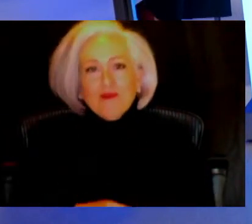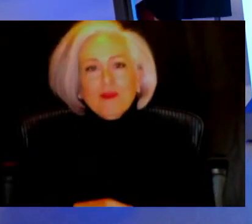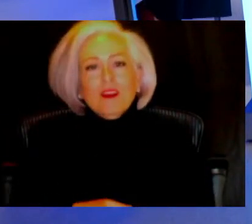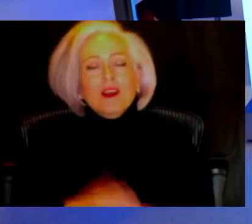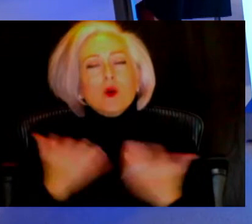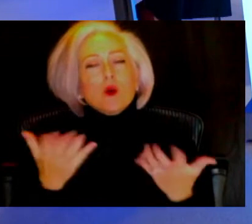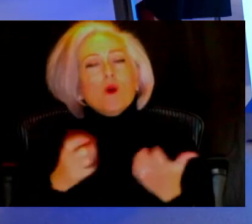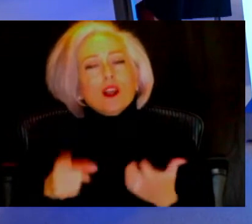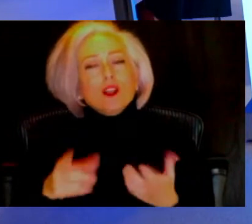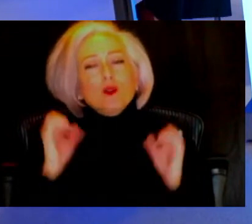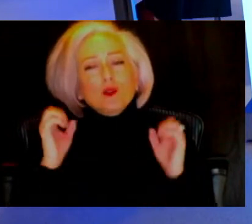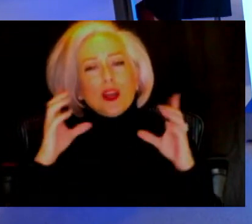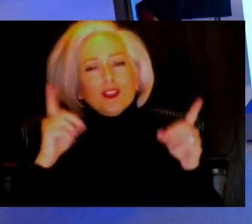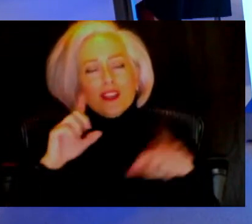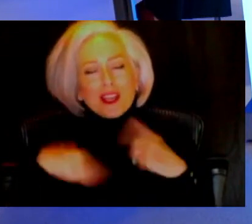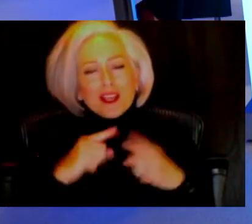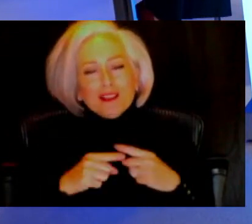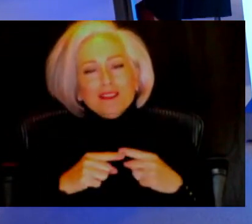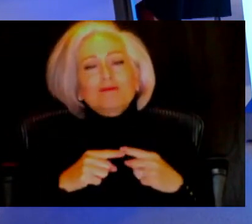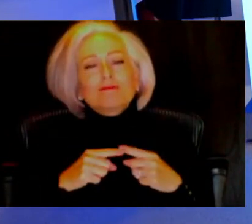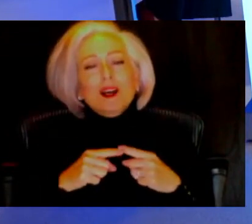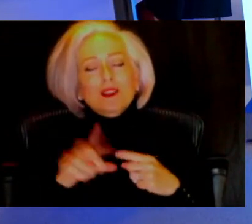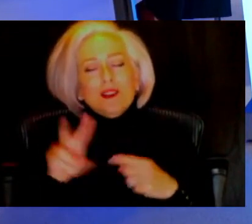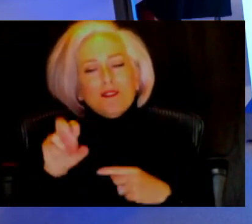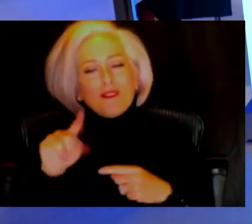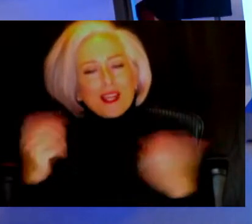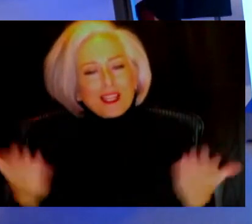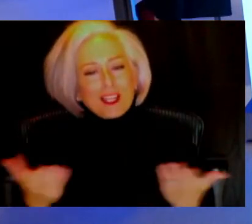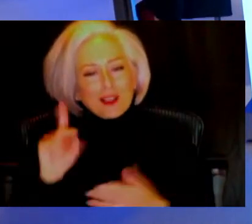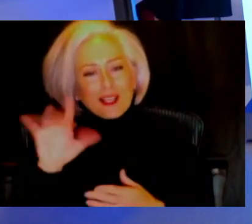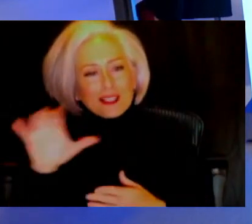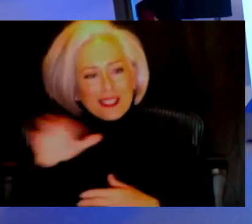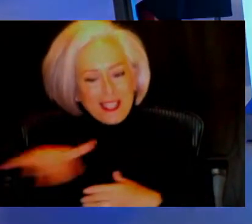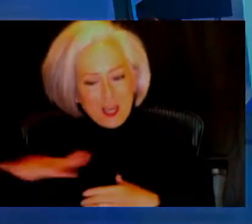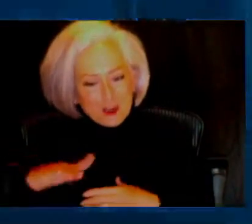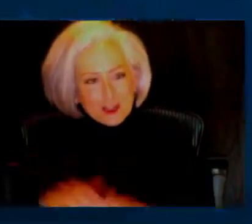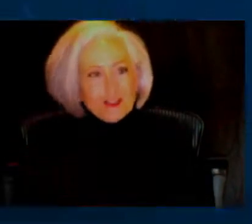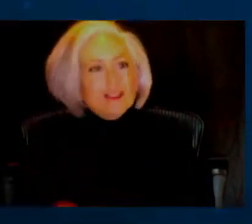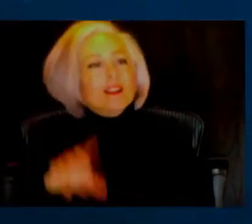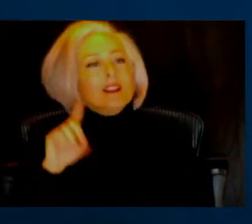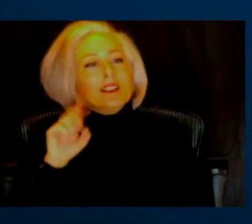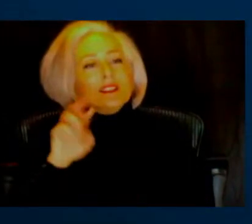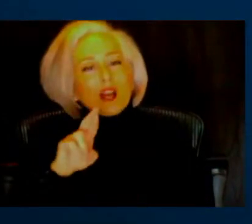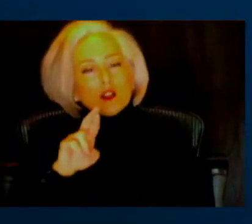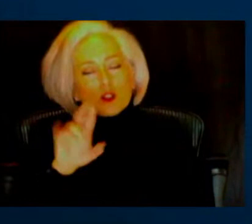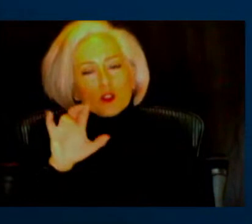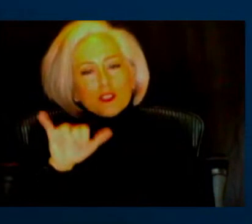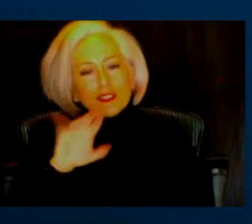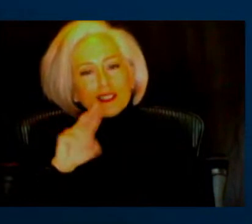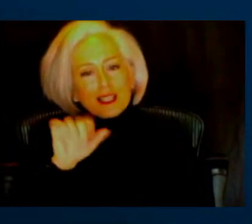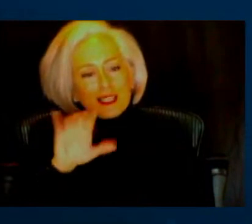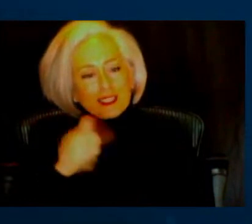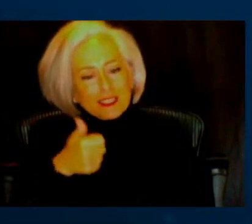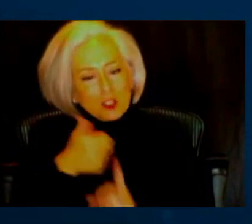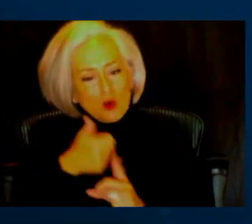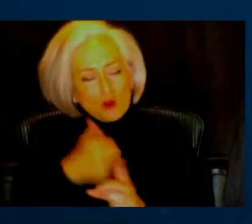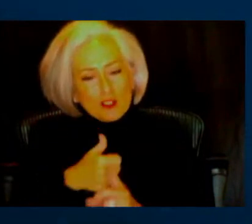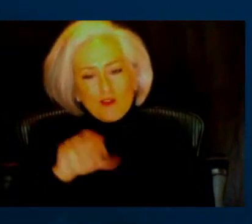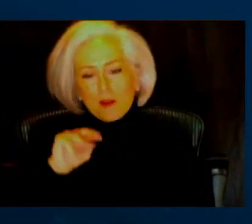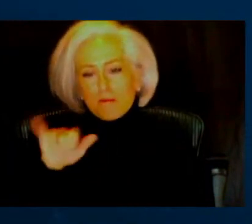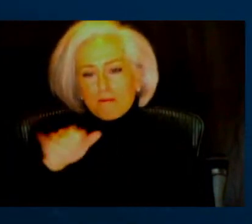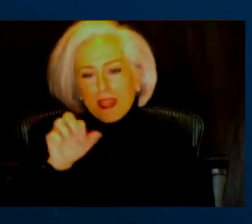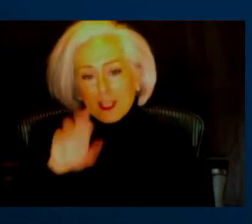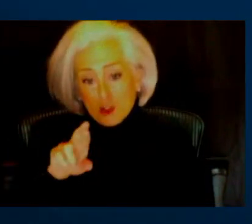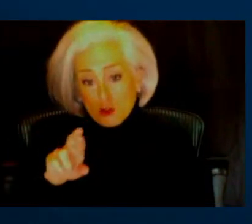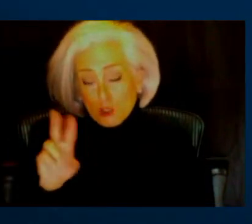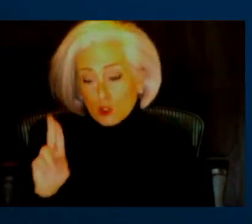know about our veterans here in our community. But Dr. Yedlinski, you were a major in the U.S. Army, so you sent me some of these beautiful pictures.